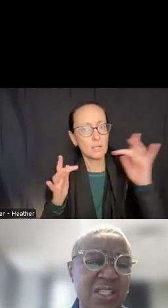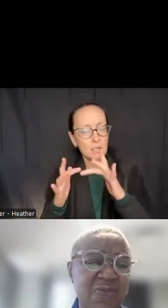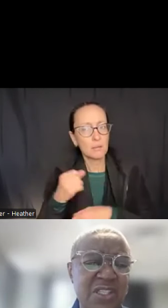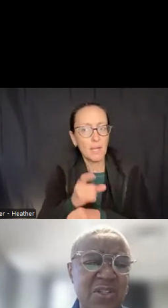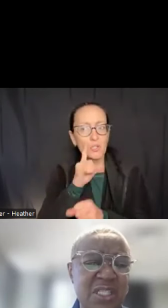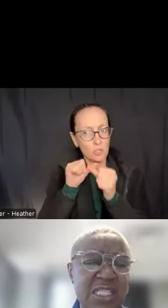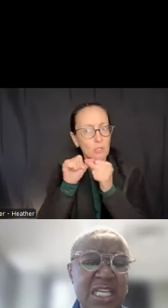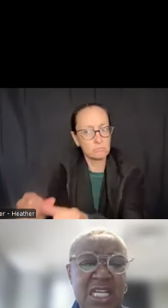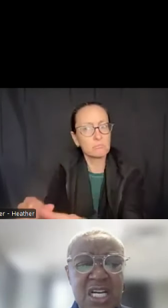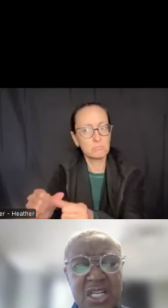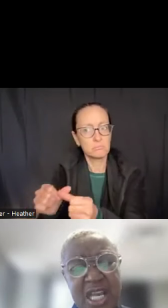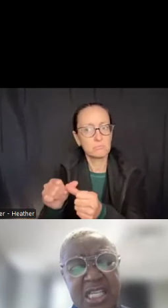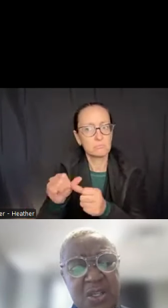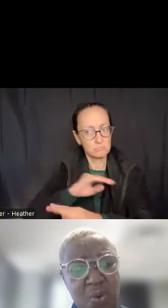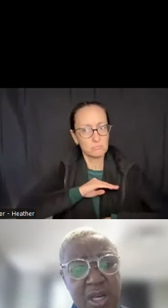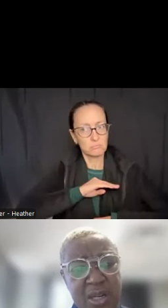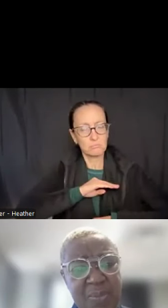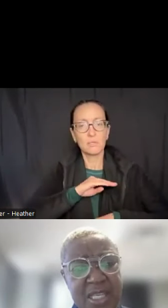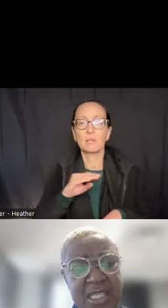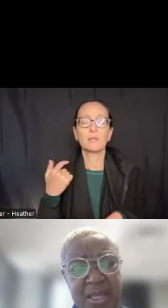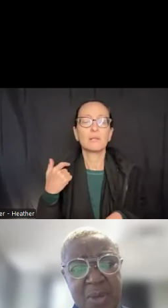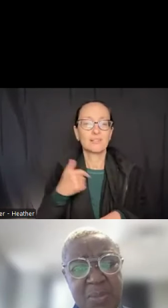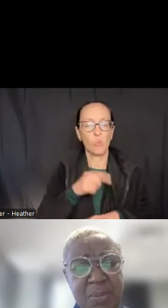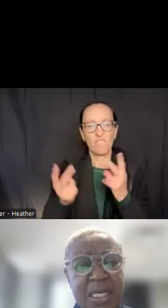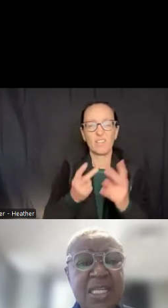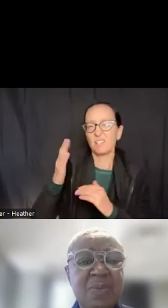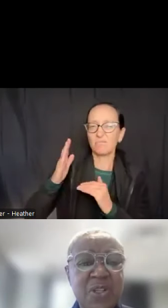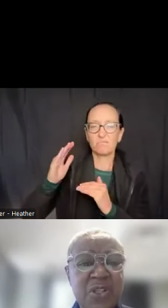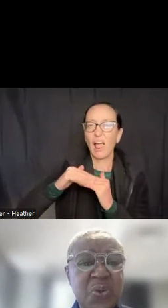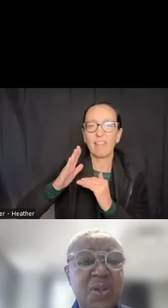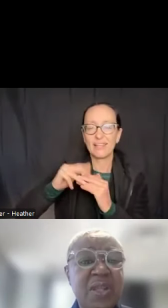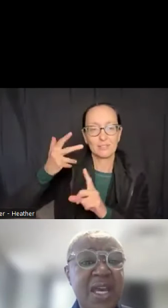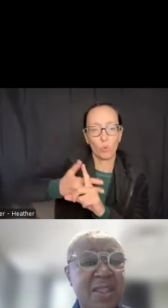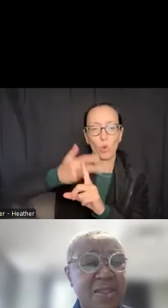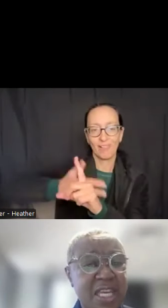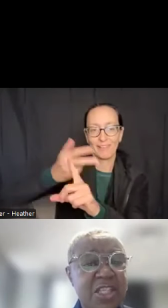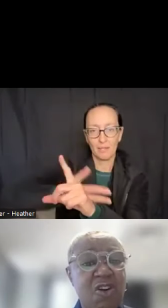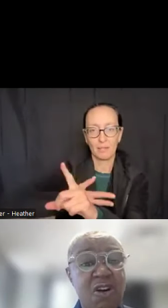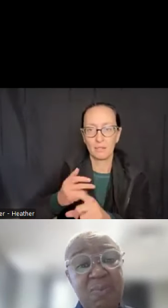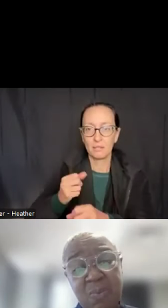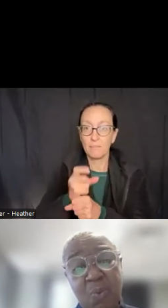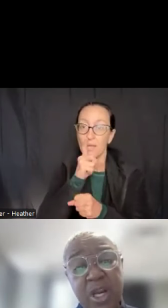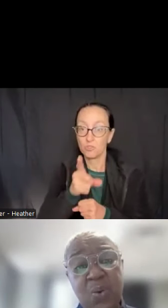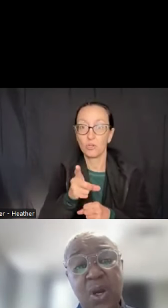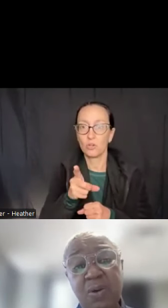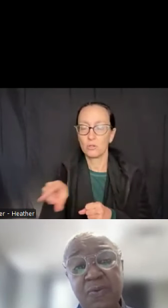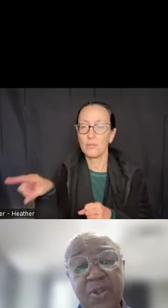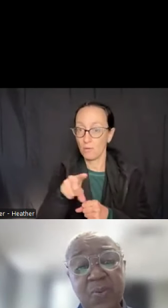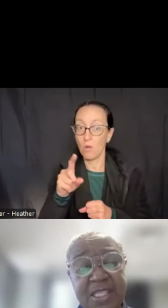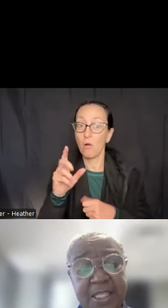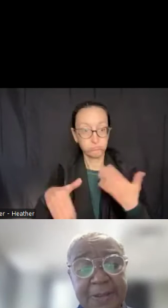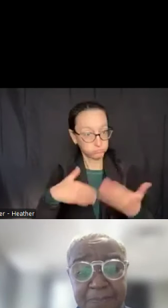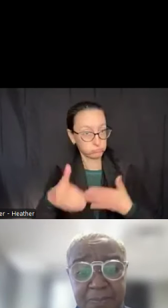going into the facilities on at least a quarterly basis at the minimum, to be sure that things are working well